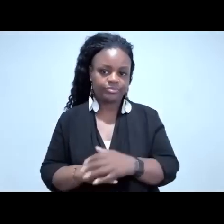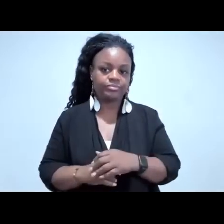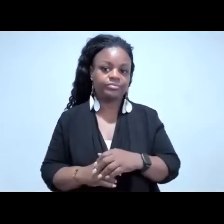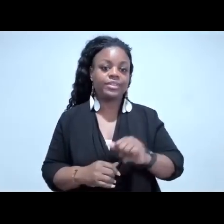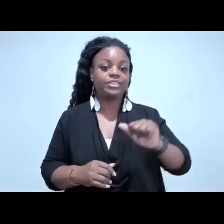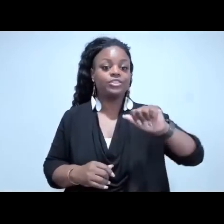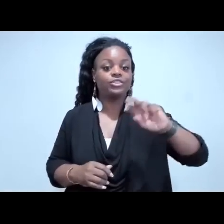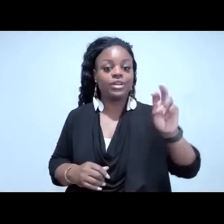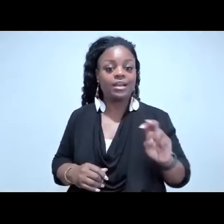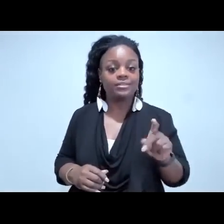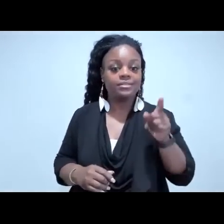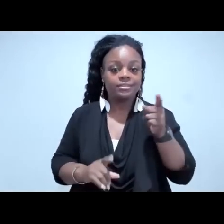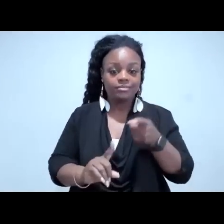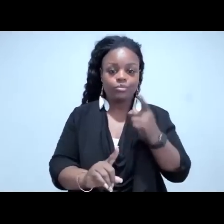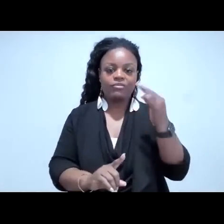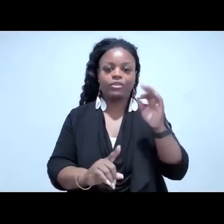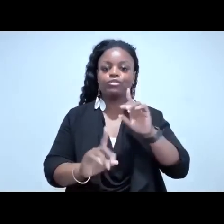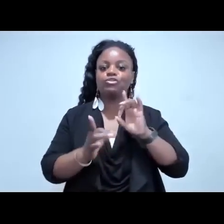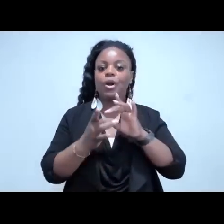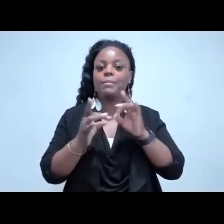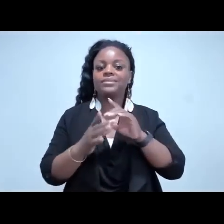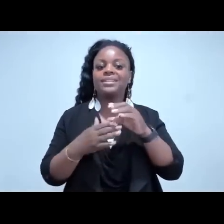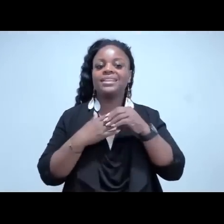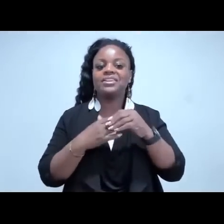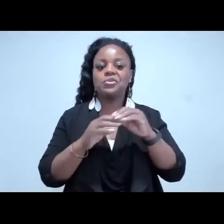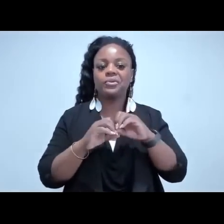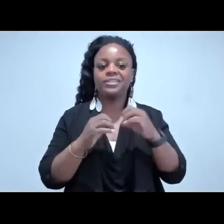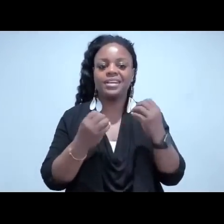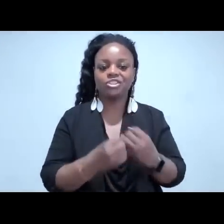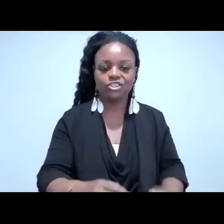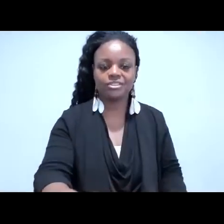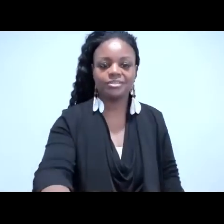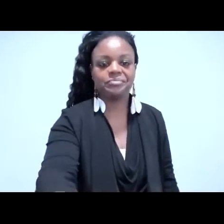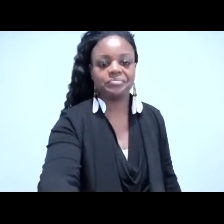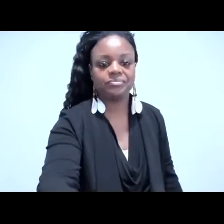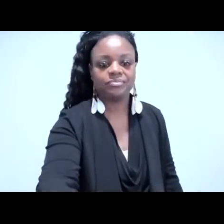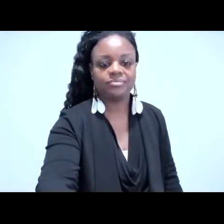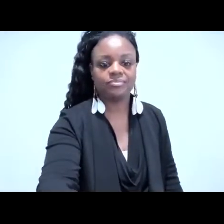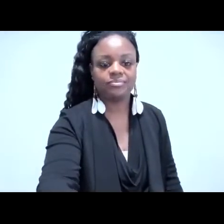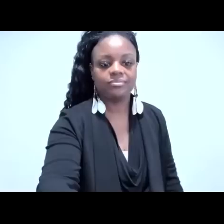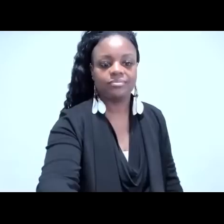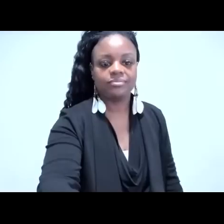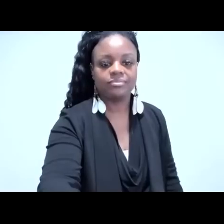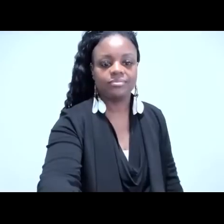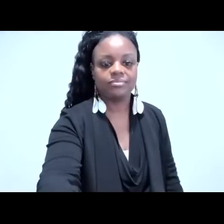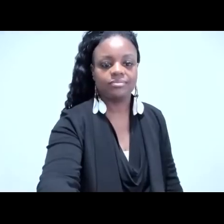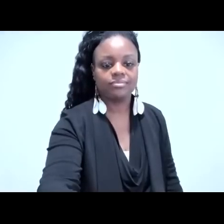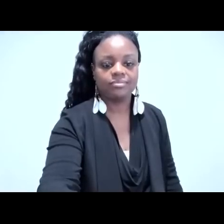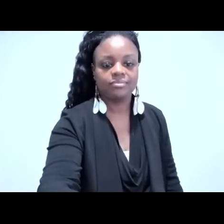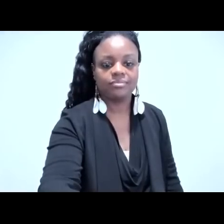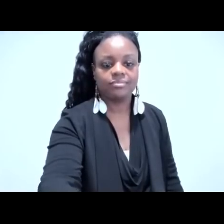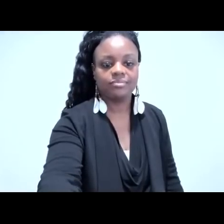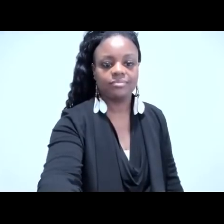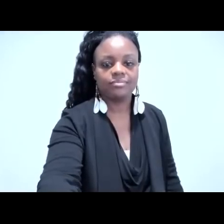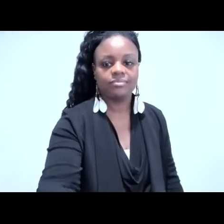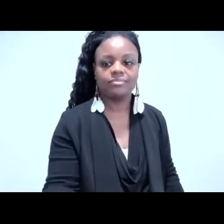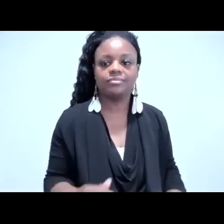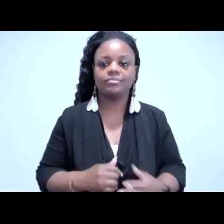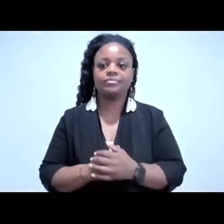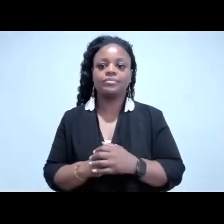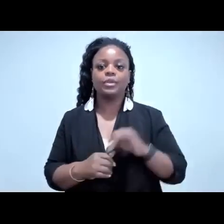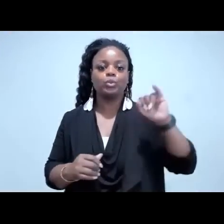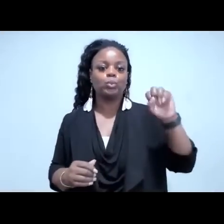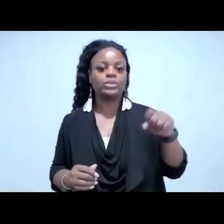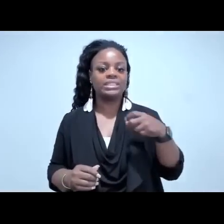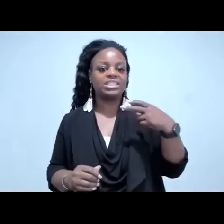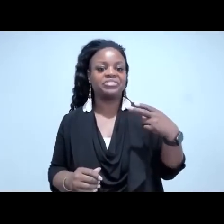moderating today's discussion along with Harold Meyerson, editor-at-large at the American Prospect. Please note that this event is